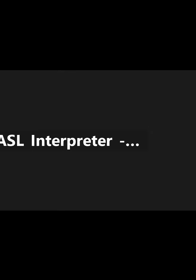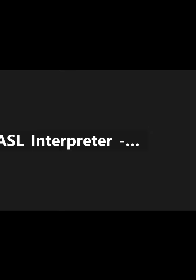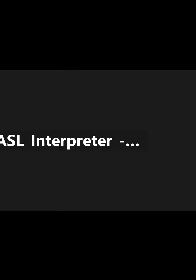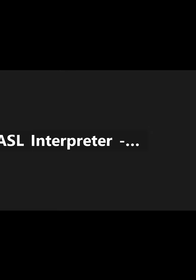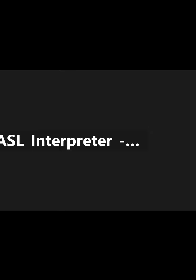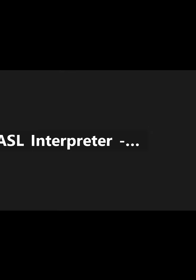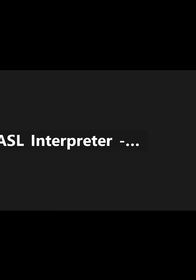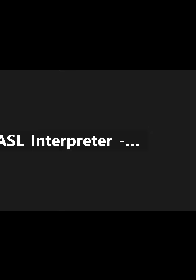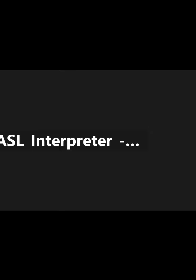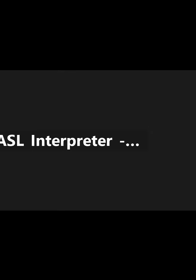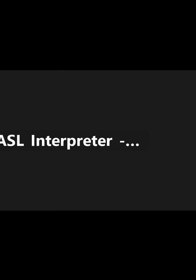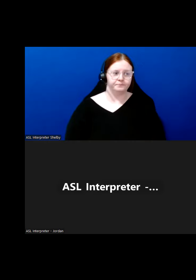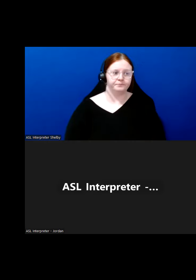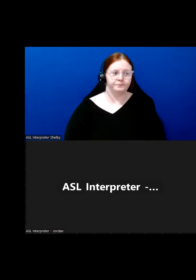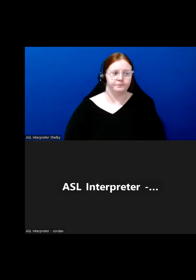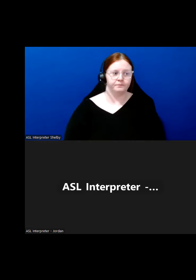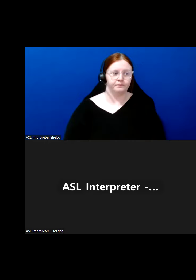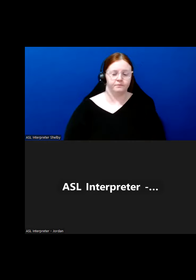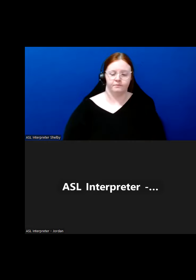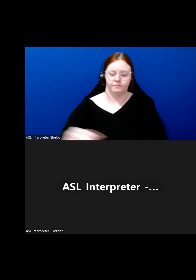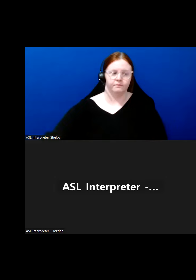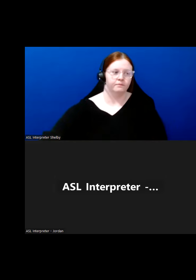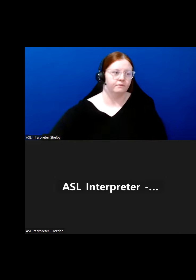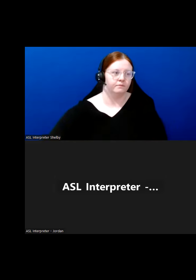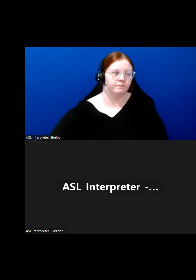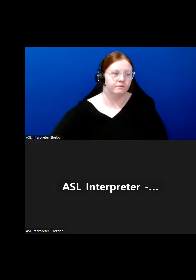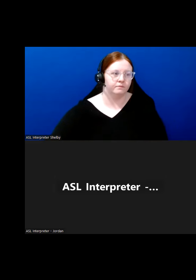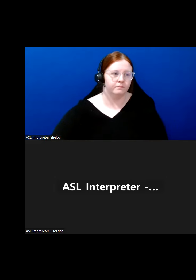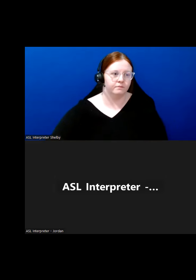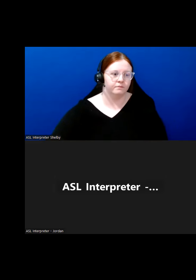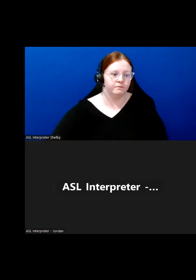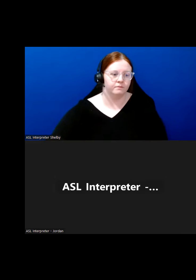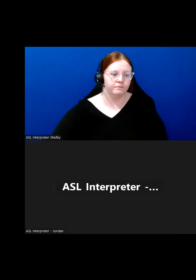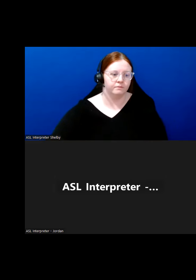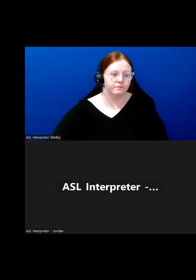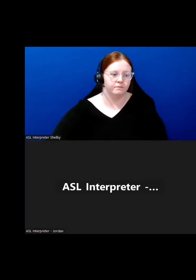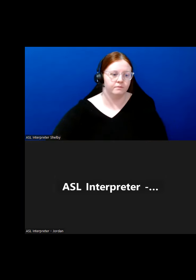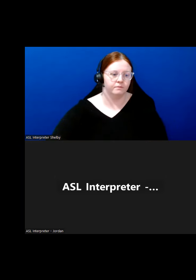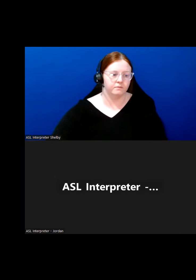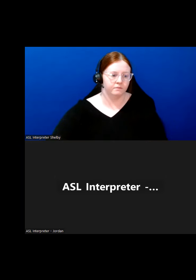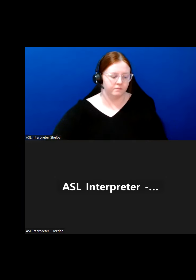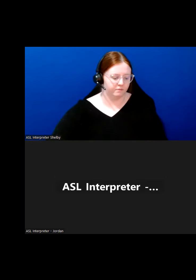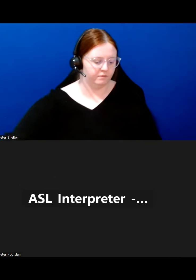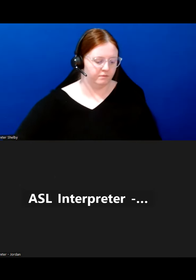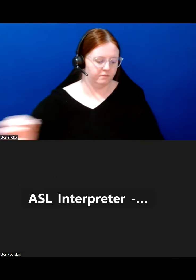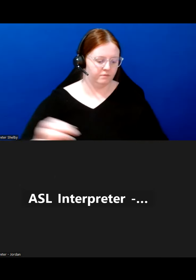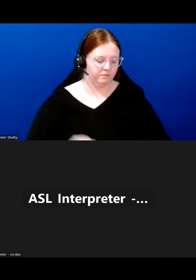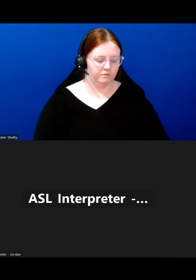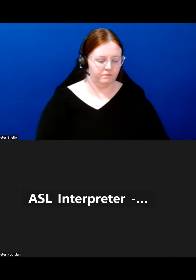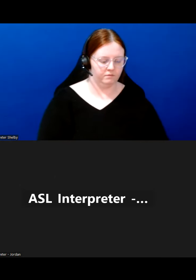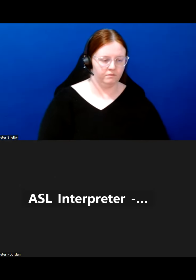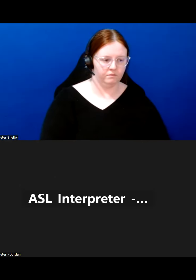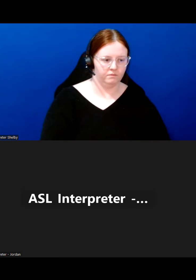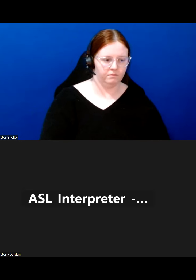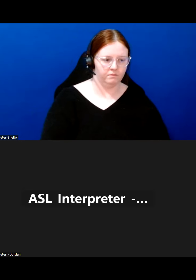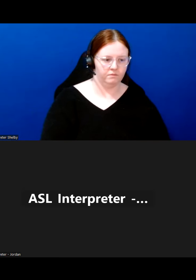first, everybody. And then I'll move on to questions in the chat again.